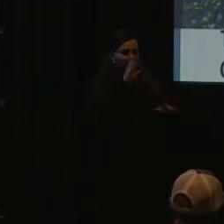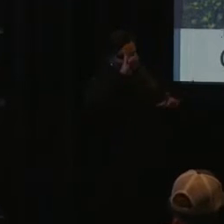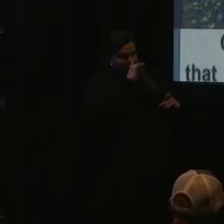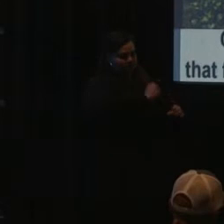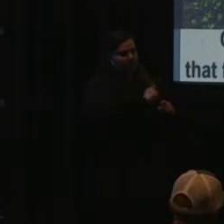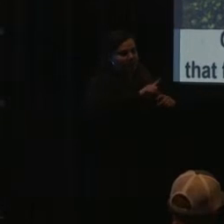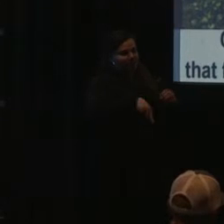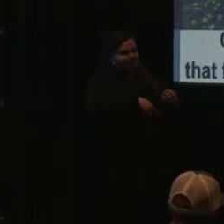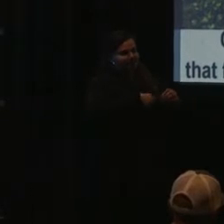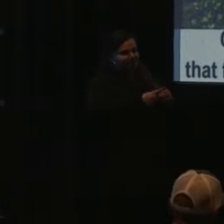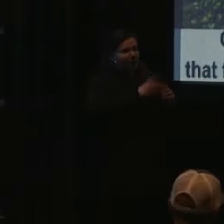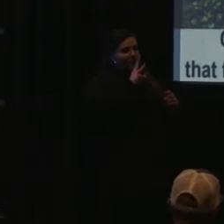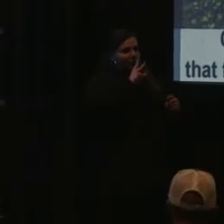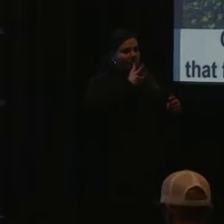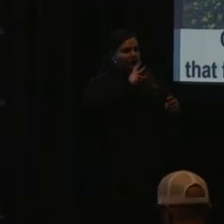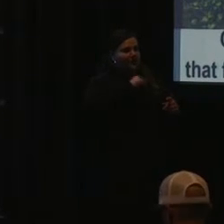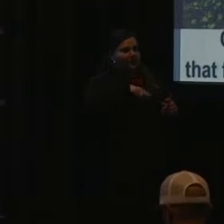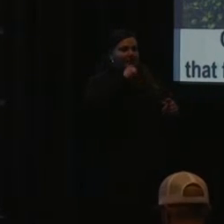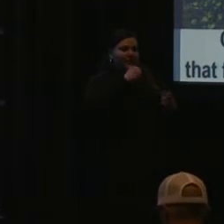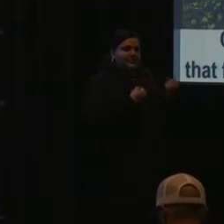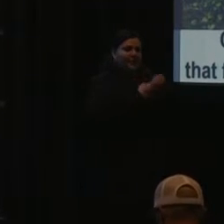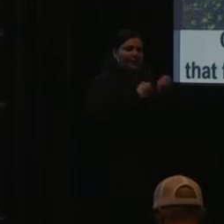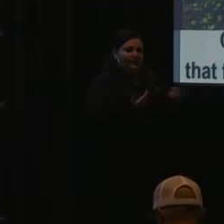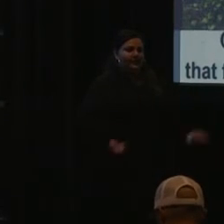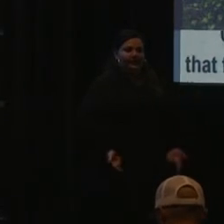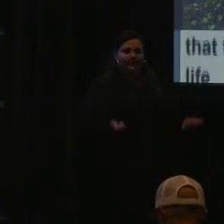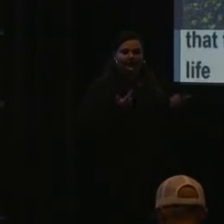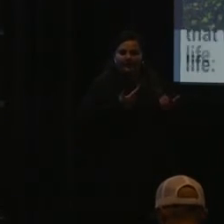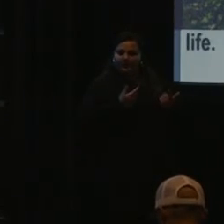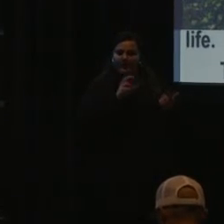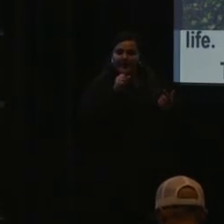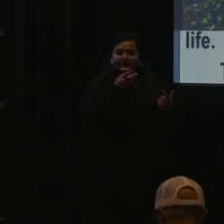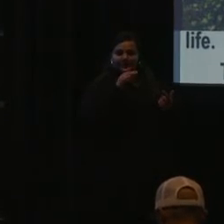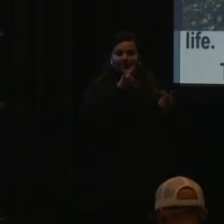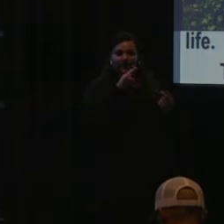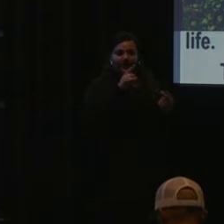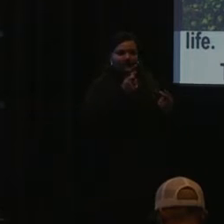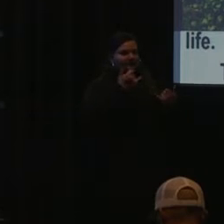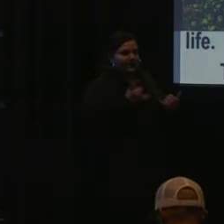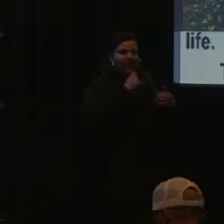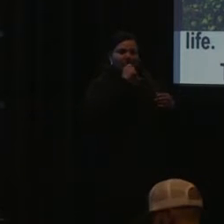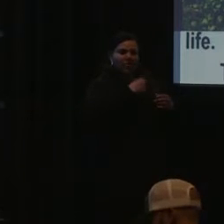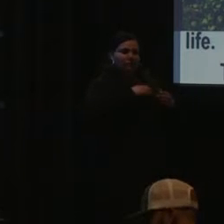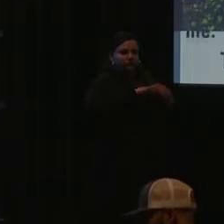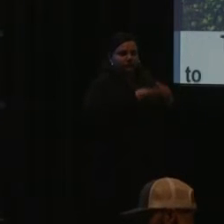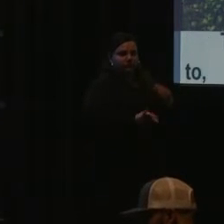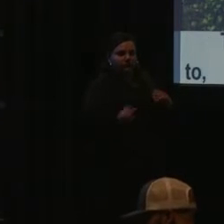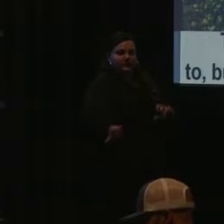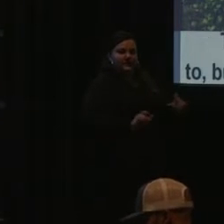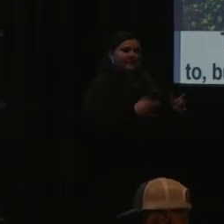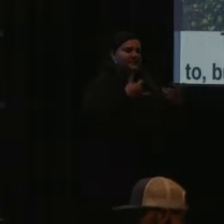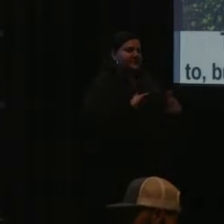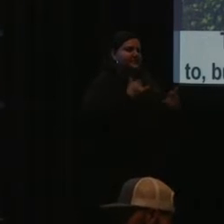San Antonio River and supported abundant life. The springs no longer flow the way that they used to, but we're still drawn to the